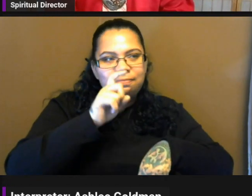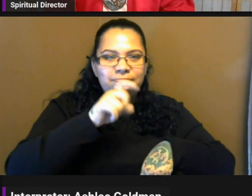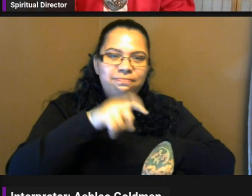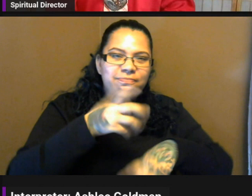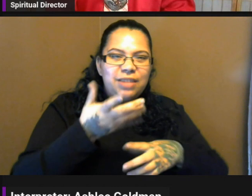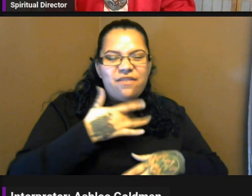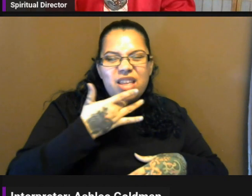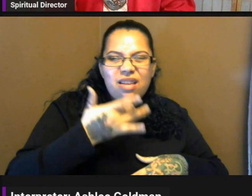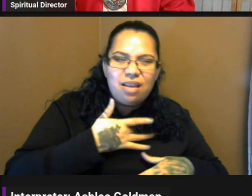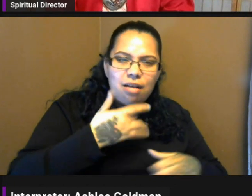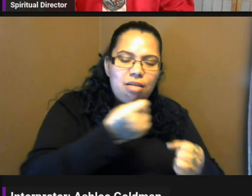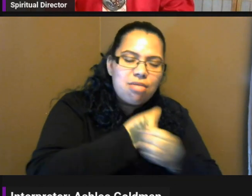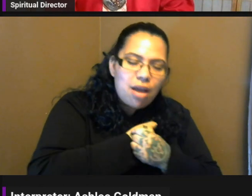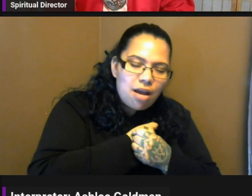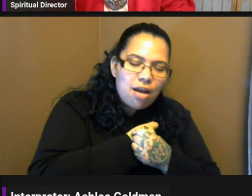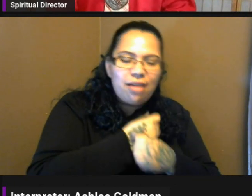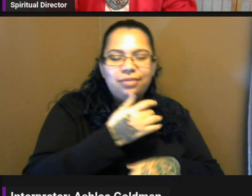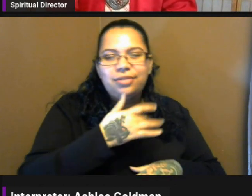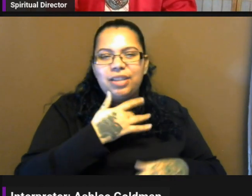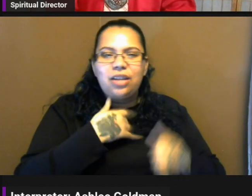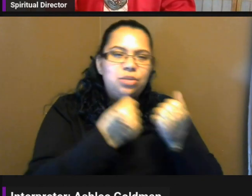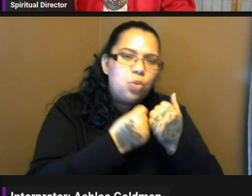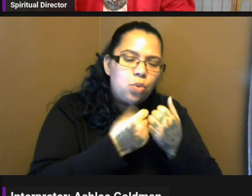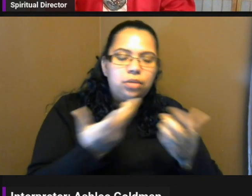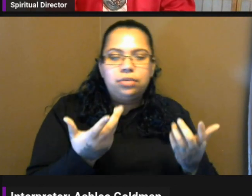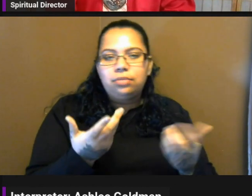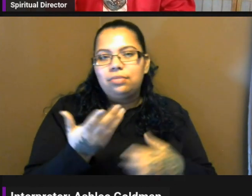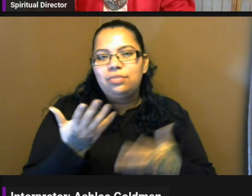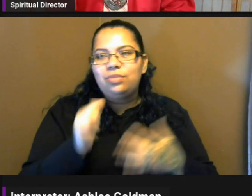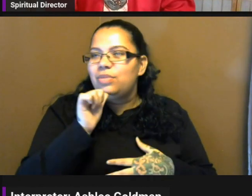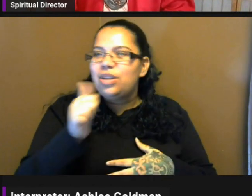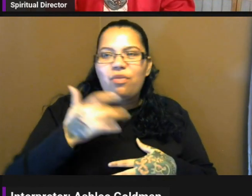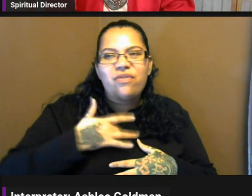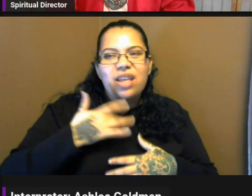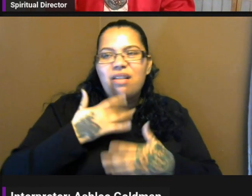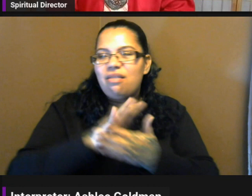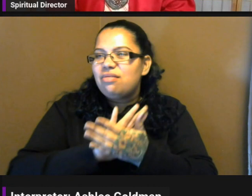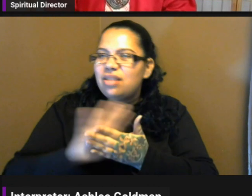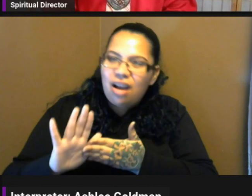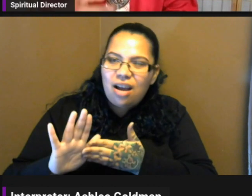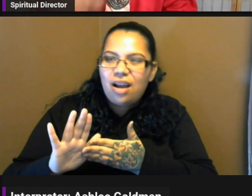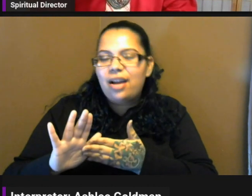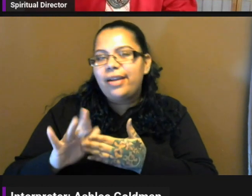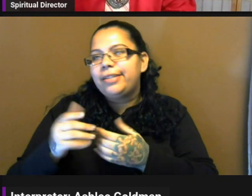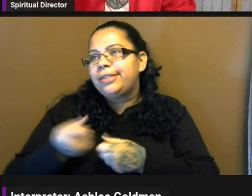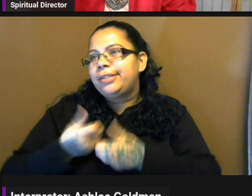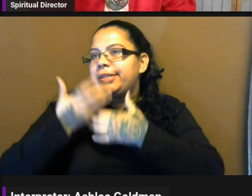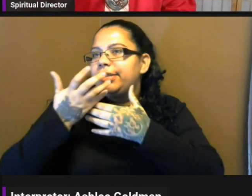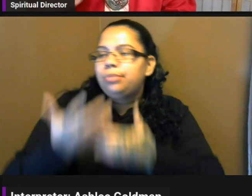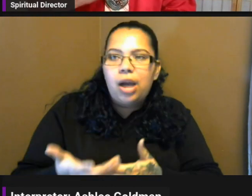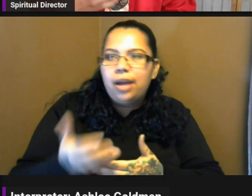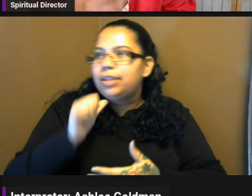that loving, supported. We don't feel kind or kindness, not as something